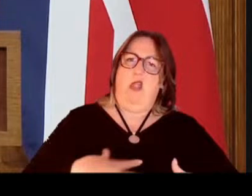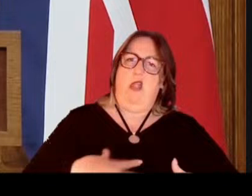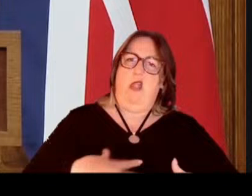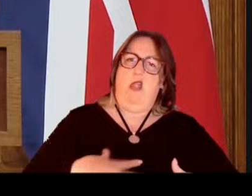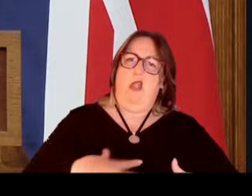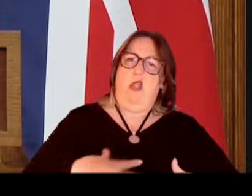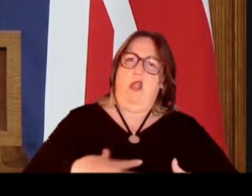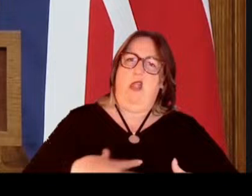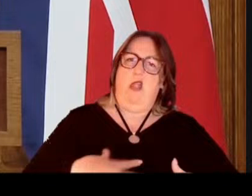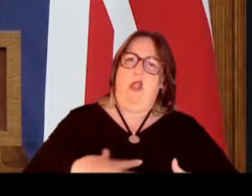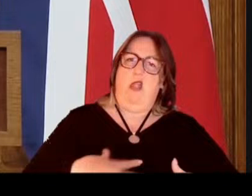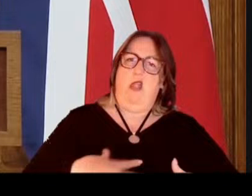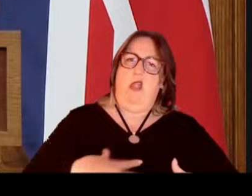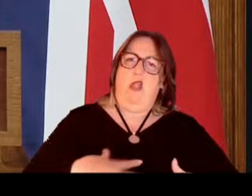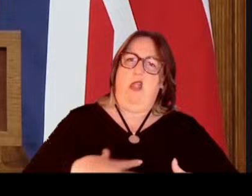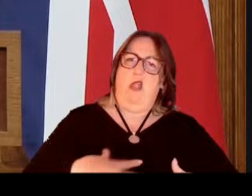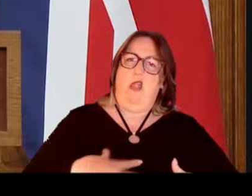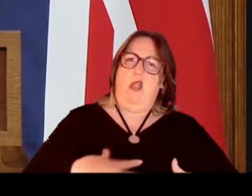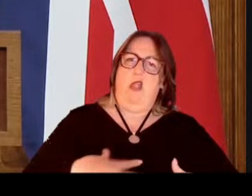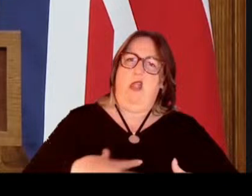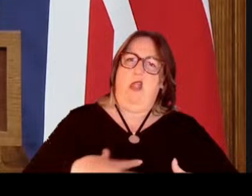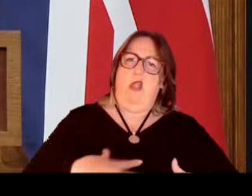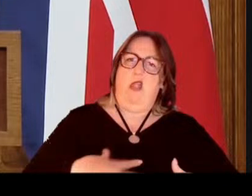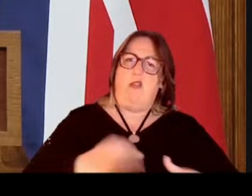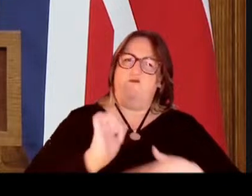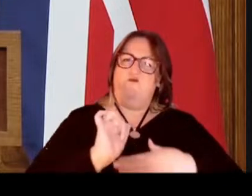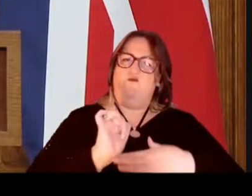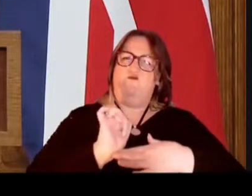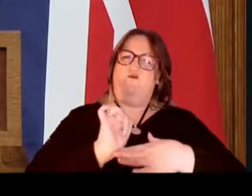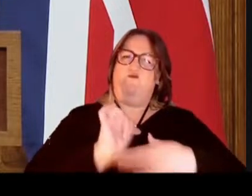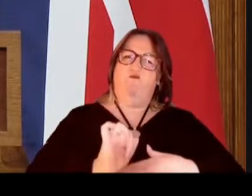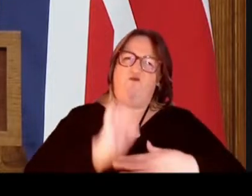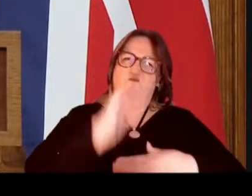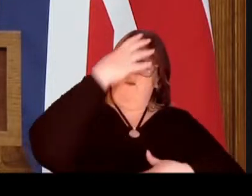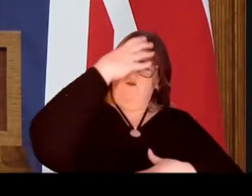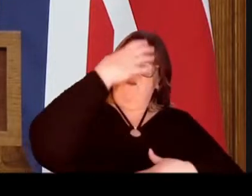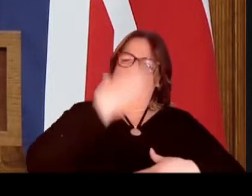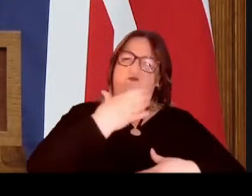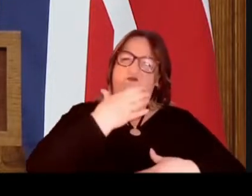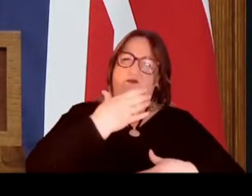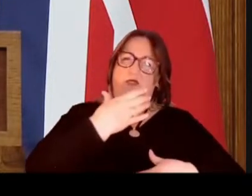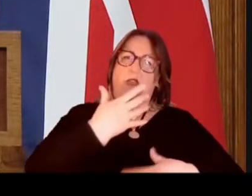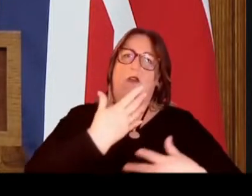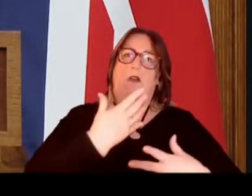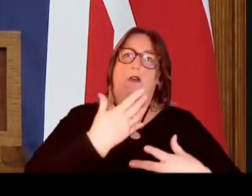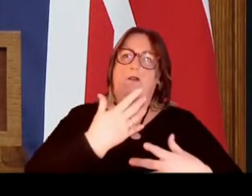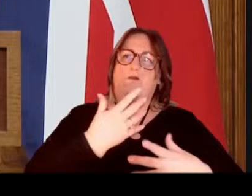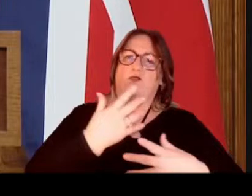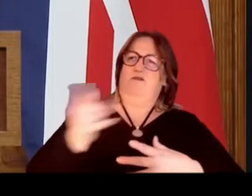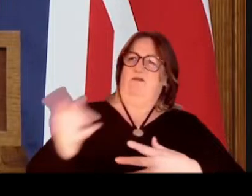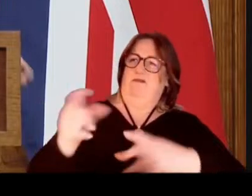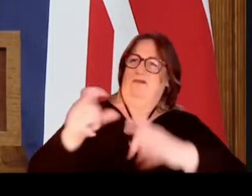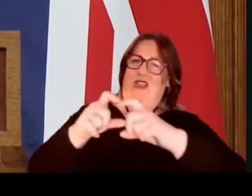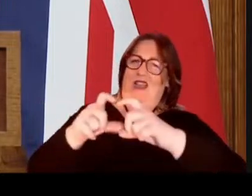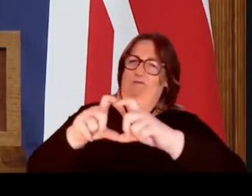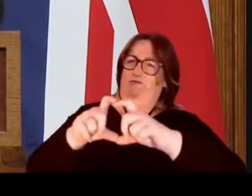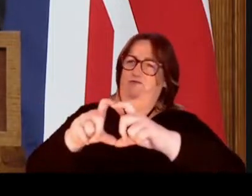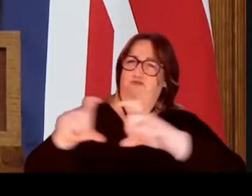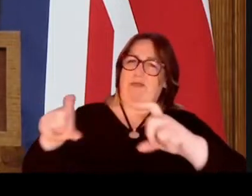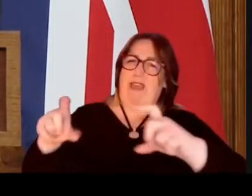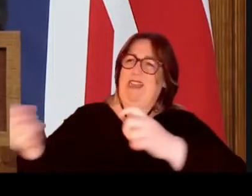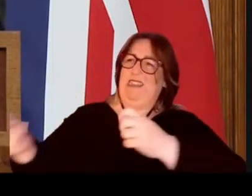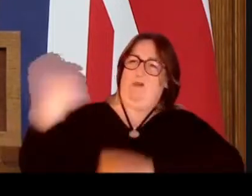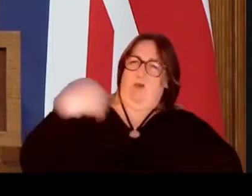We do seem to have a bit of a two-tier situation here. Anyway, playing on. Can justify that, nor should they attempt to do so. Thank you,